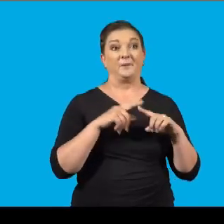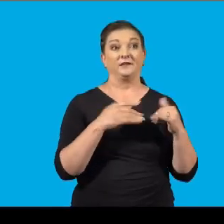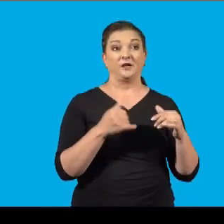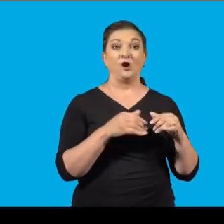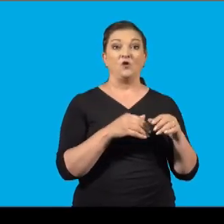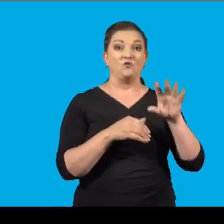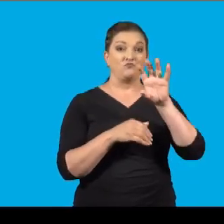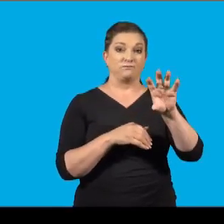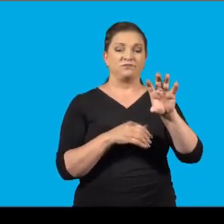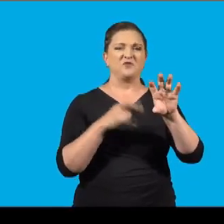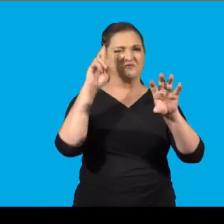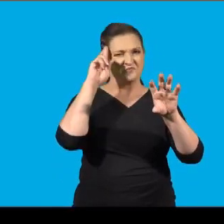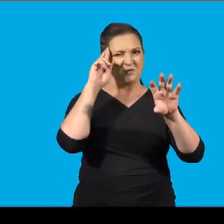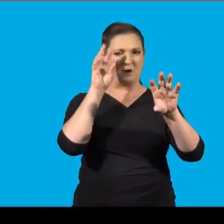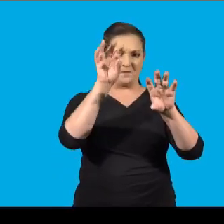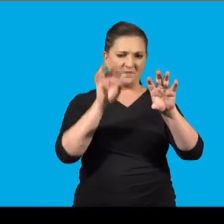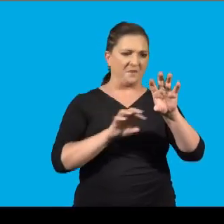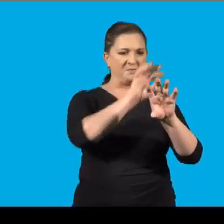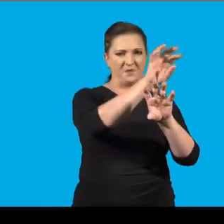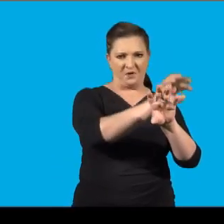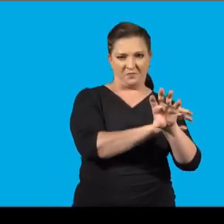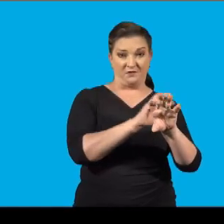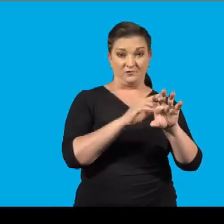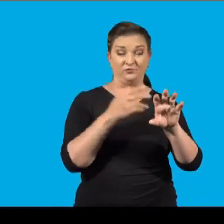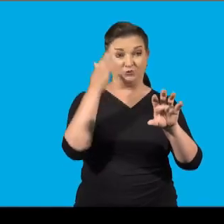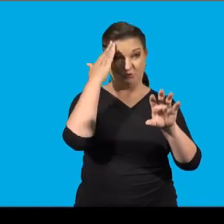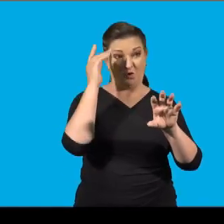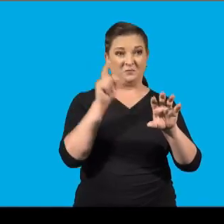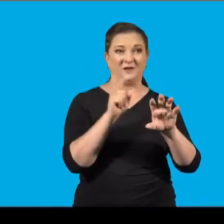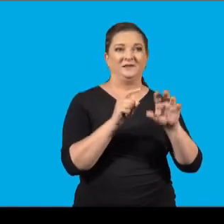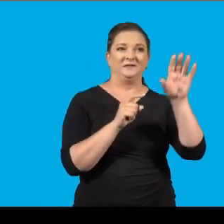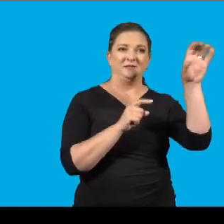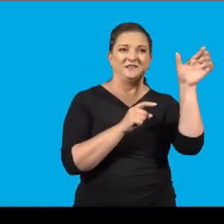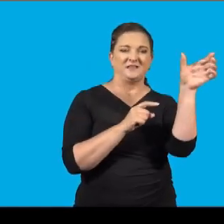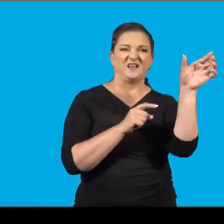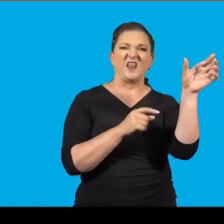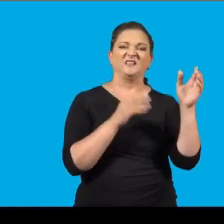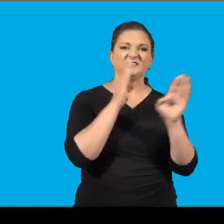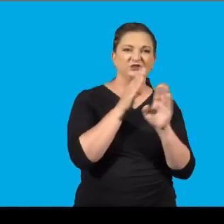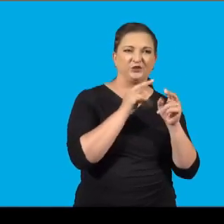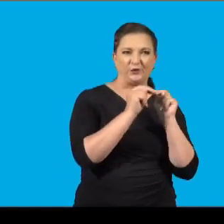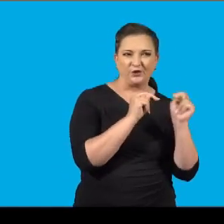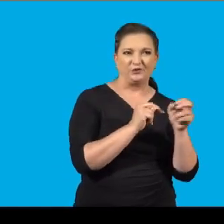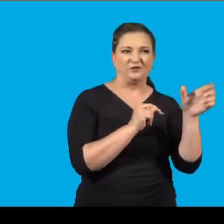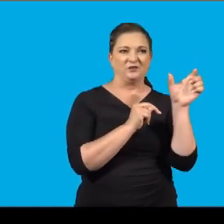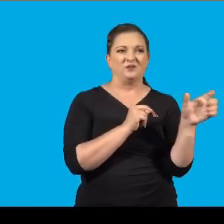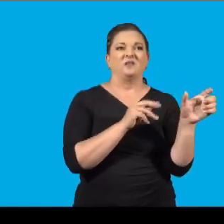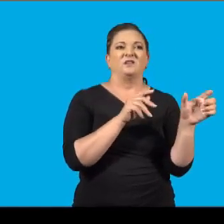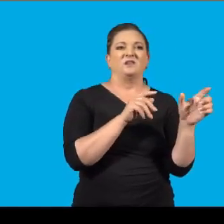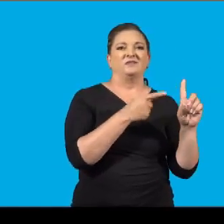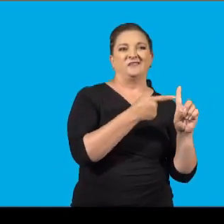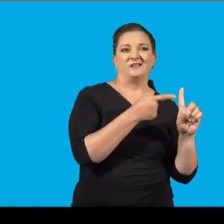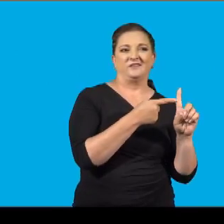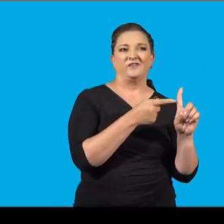there are subsections that you have to know, like secret negotiations, affidavit to clerks reforms,